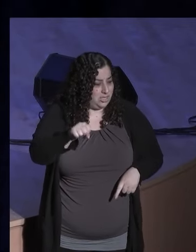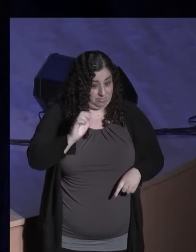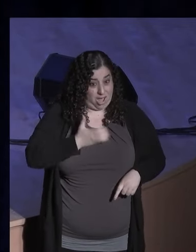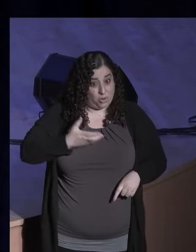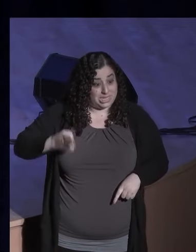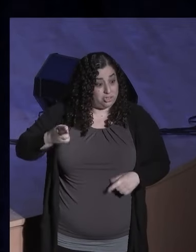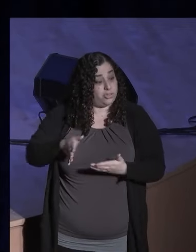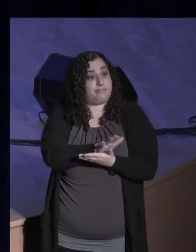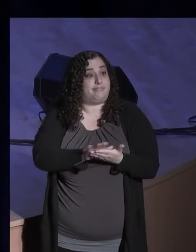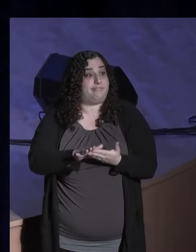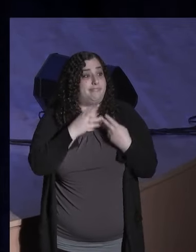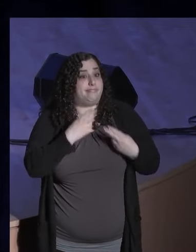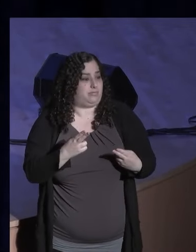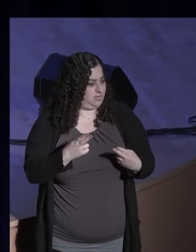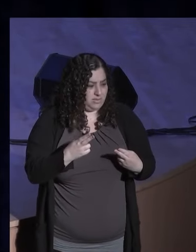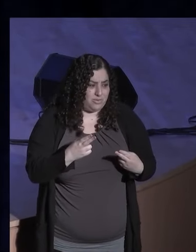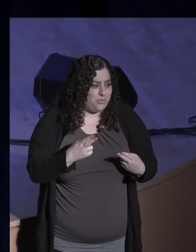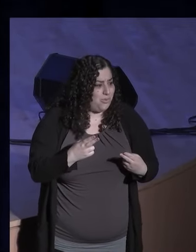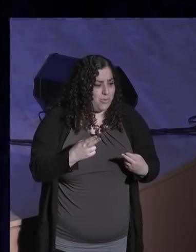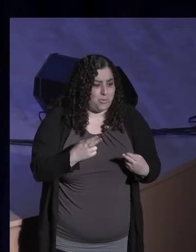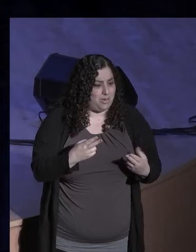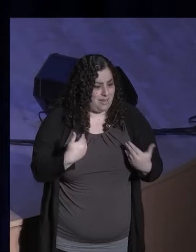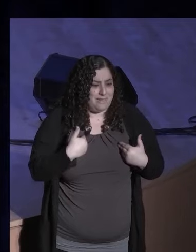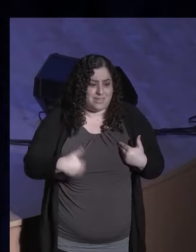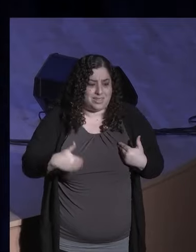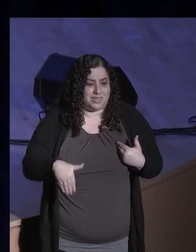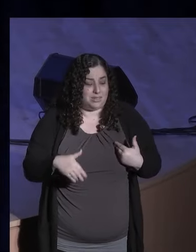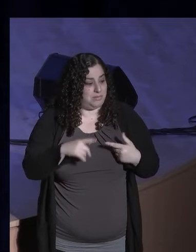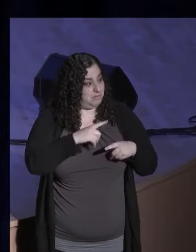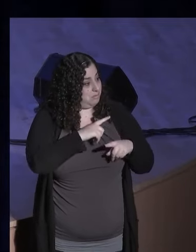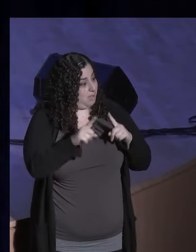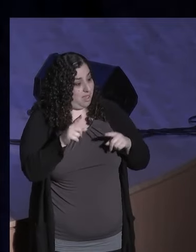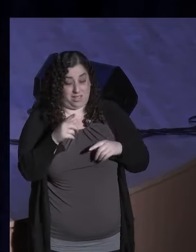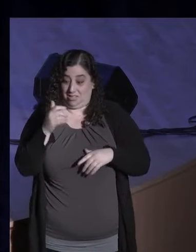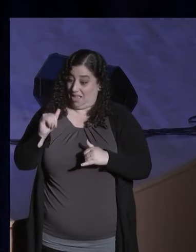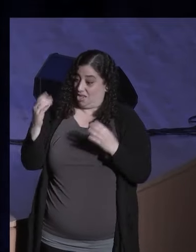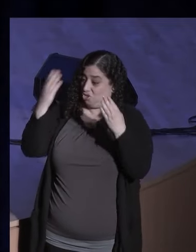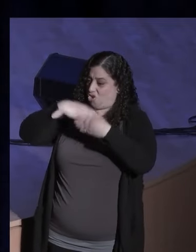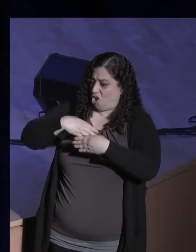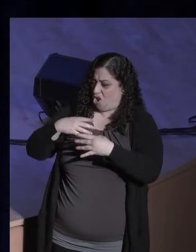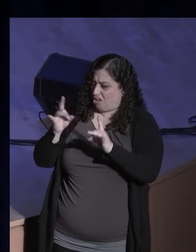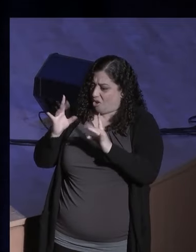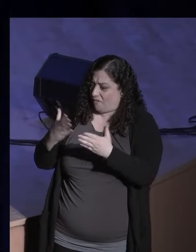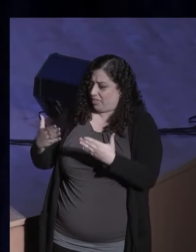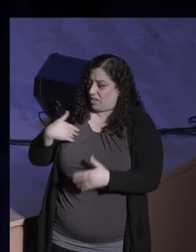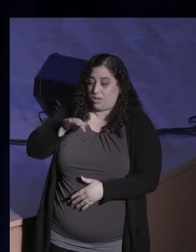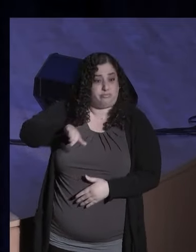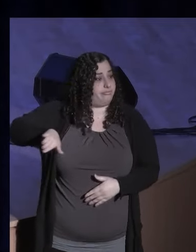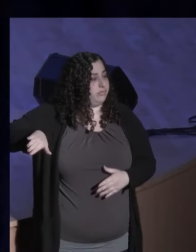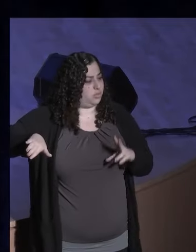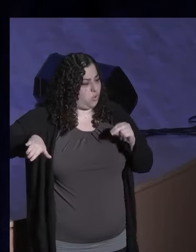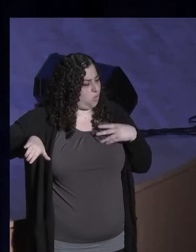continue striving to form a more perfect union. There are so many ways to lift up and honor Indigenous voices, and I look